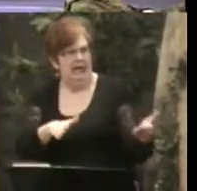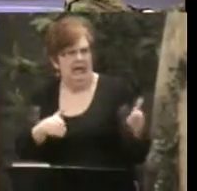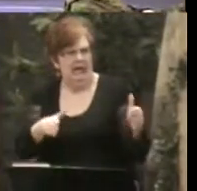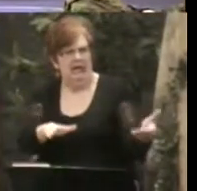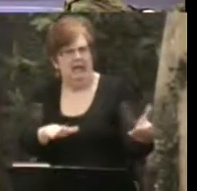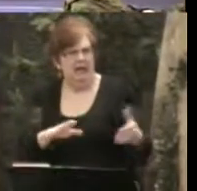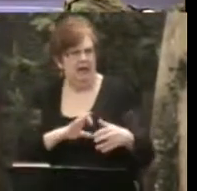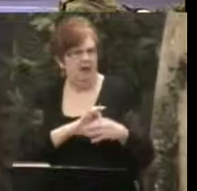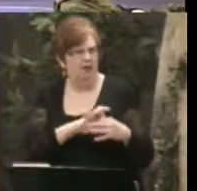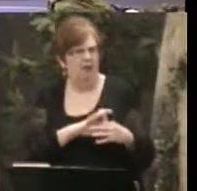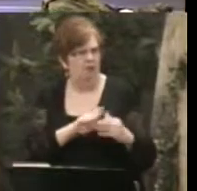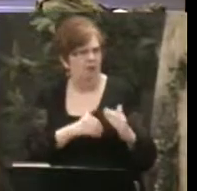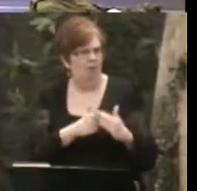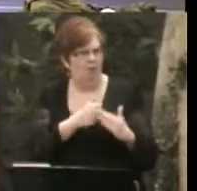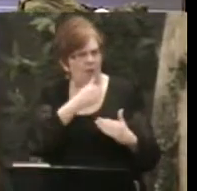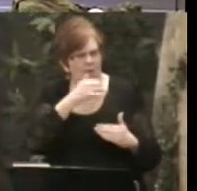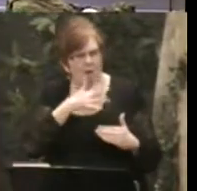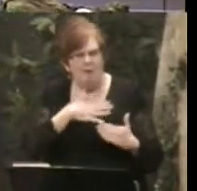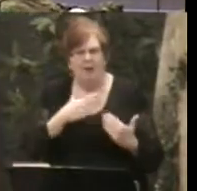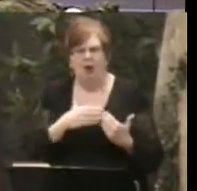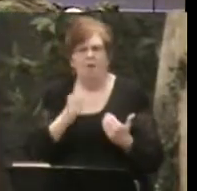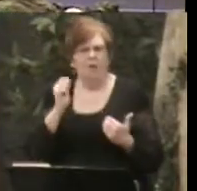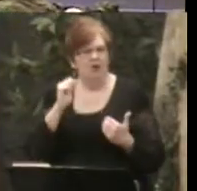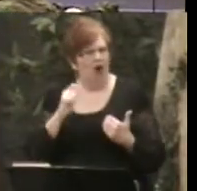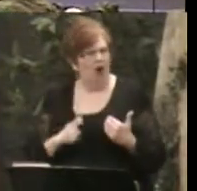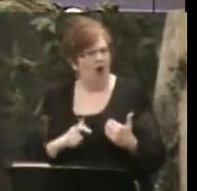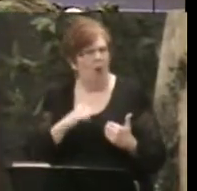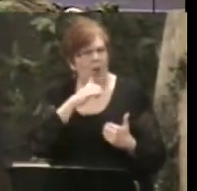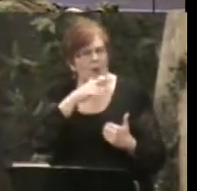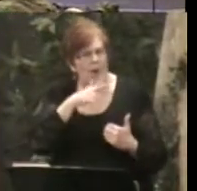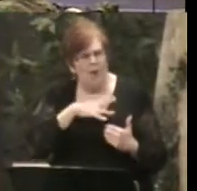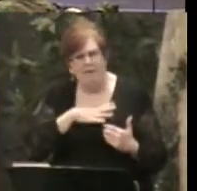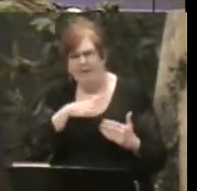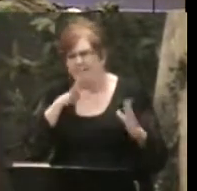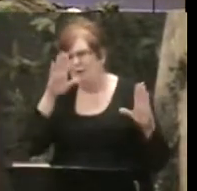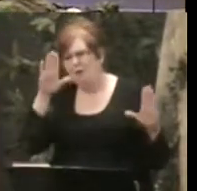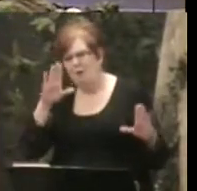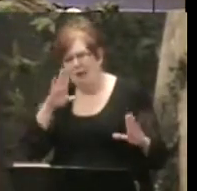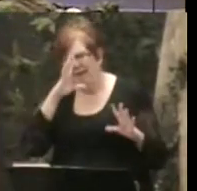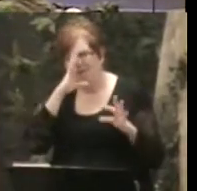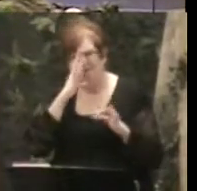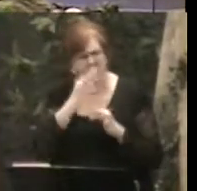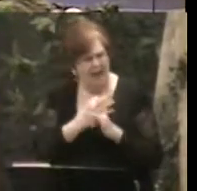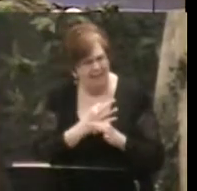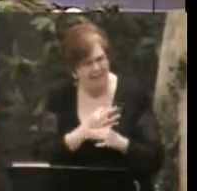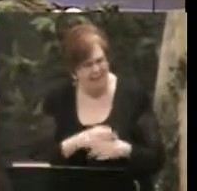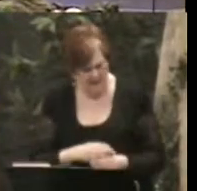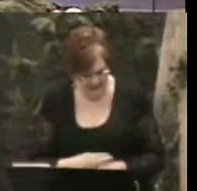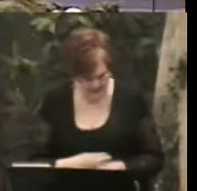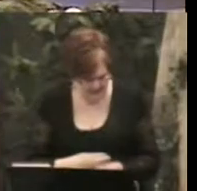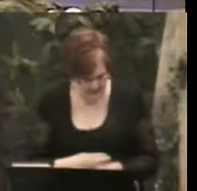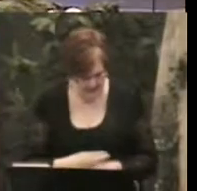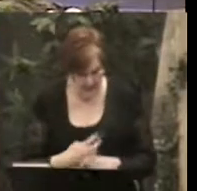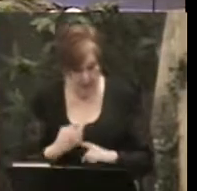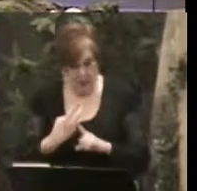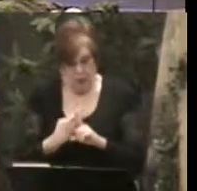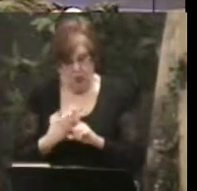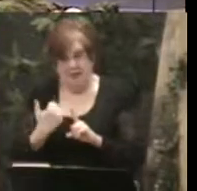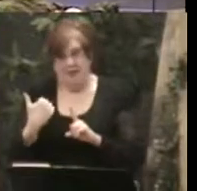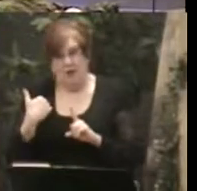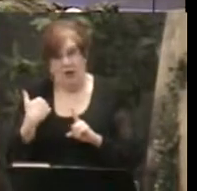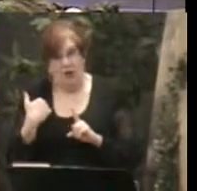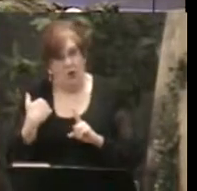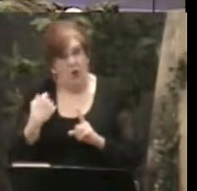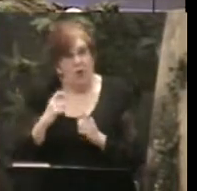were women, almost all of which were women of great faith. About 2 months ago, that